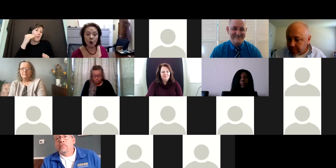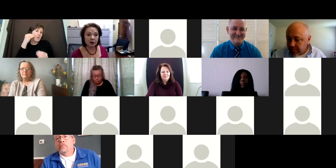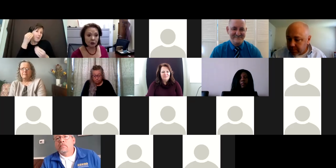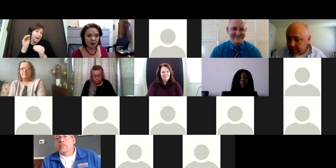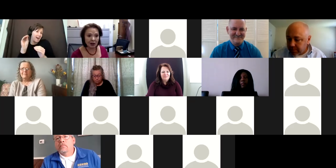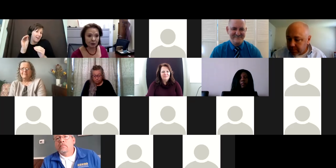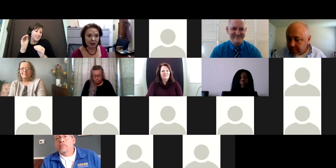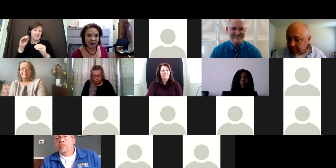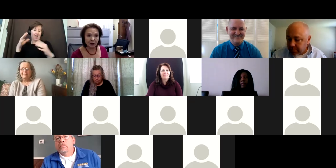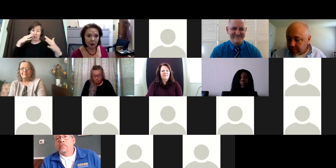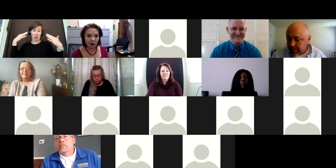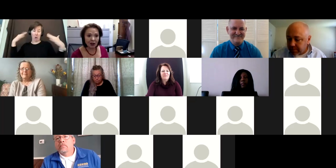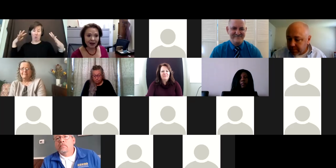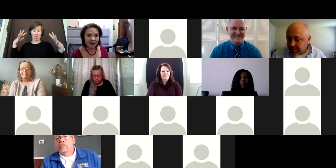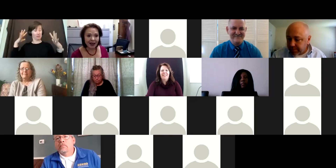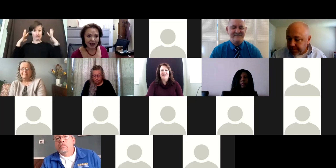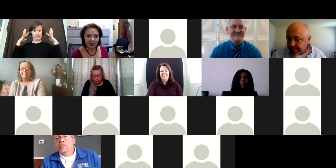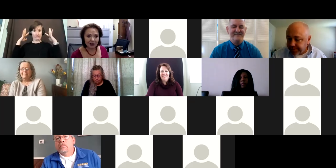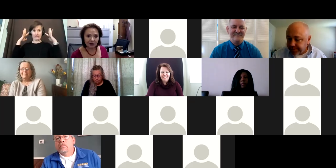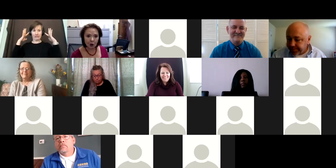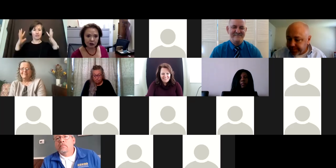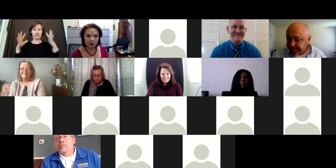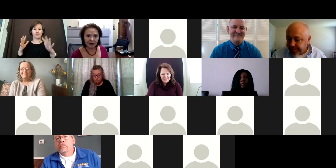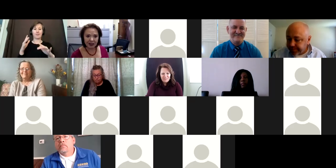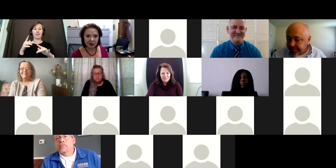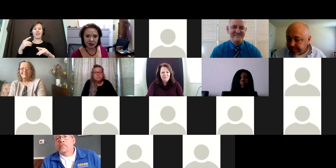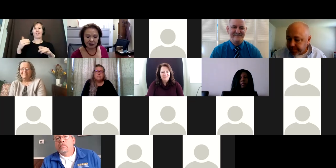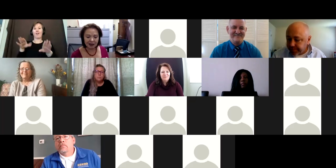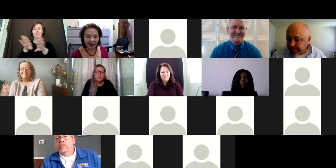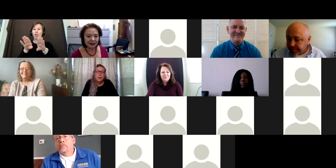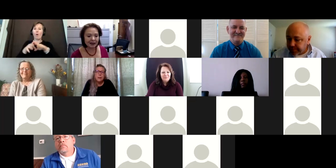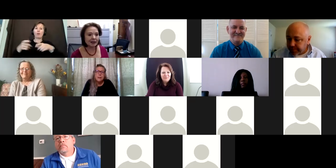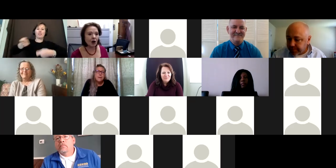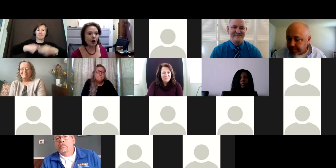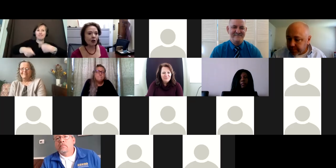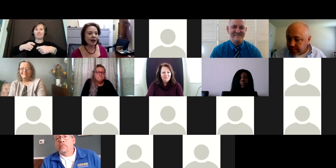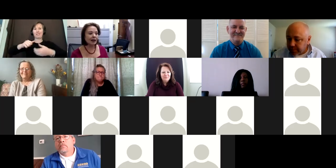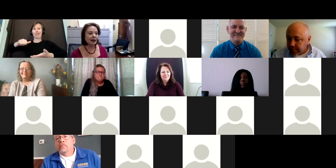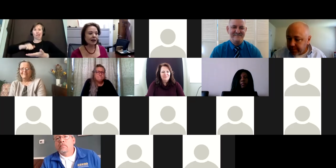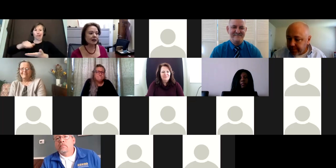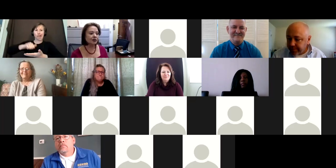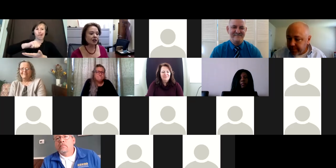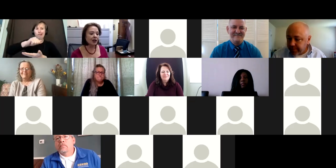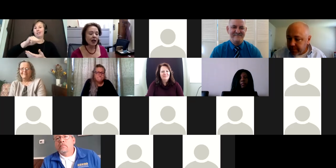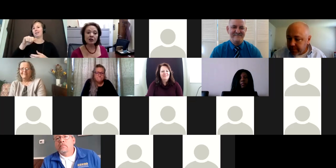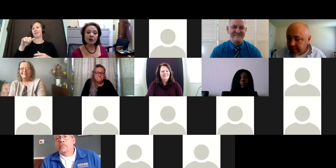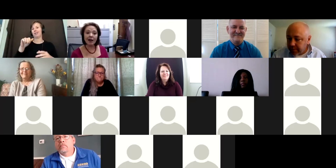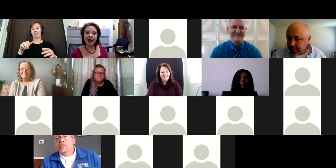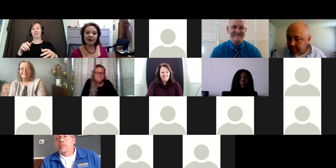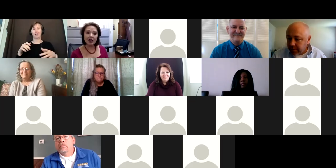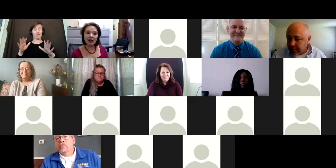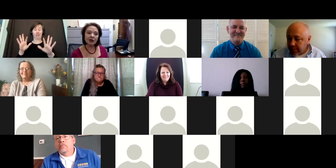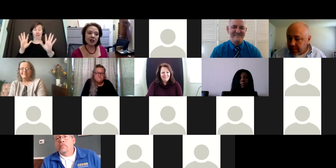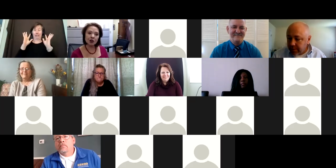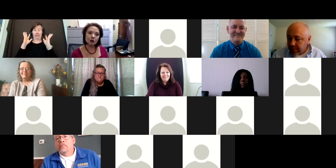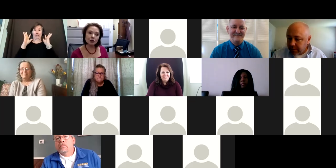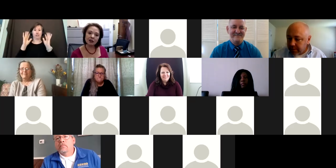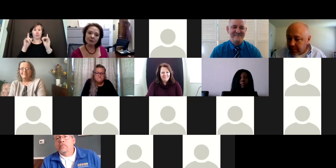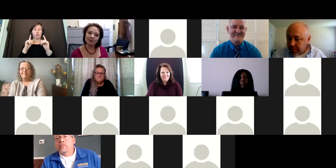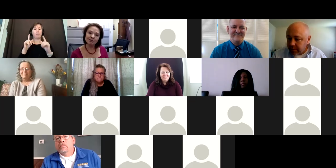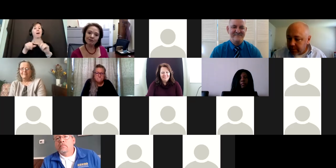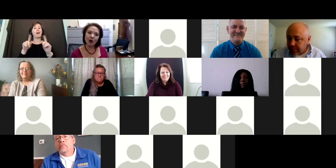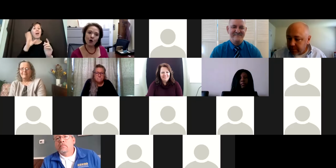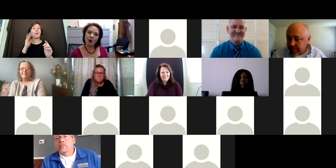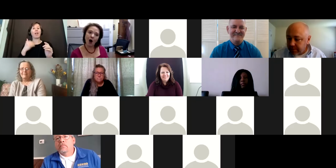the noise was unbelievable, having floors refinished and sanded and all of that kind of stuff. So I'll have a lovely new